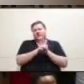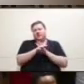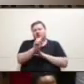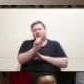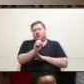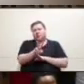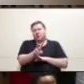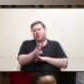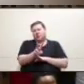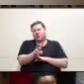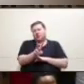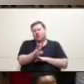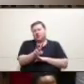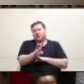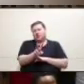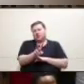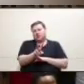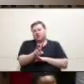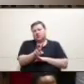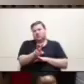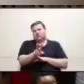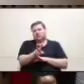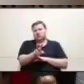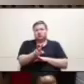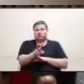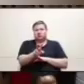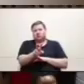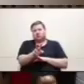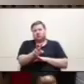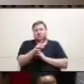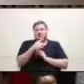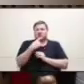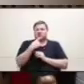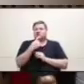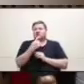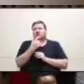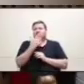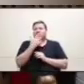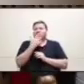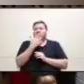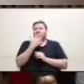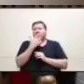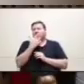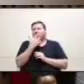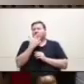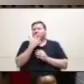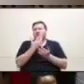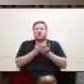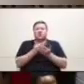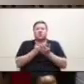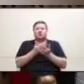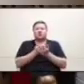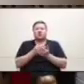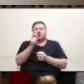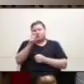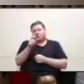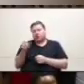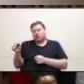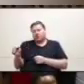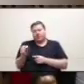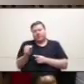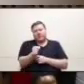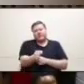and I would say preferred or a potential appointee to